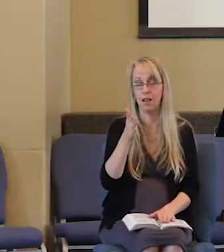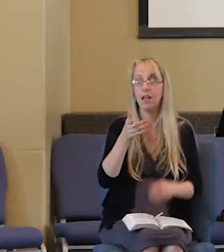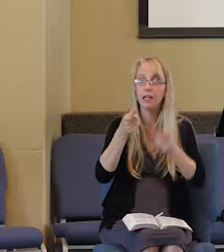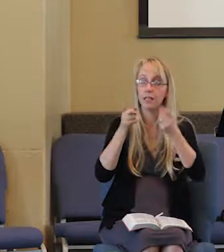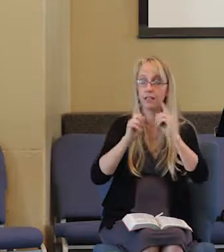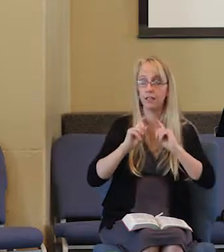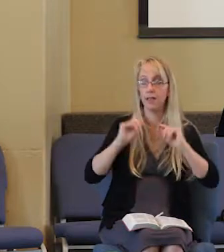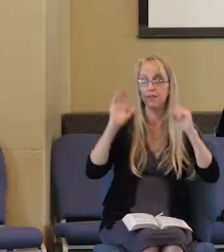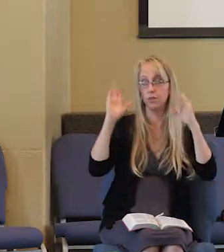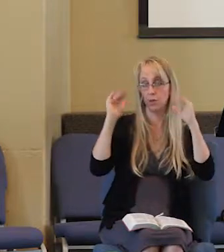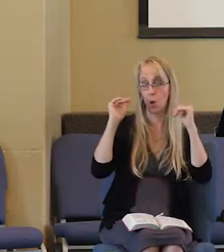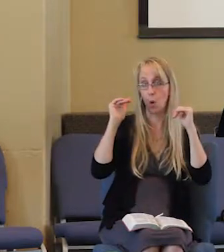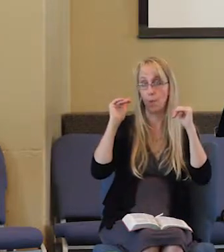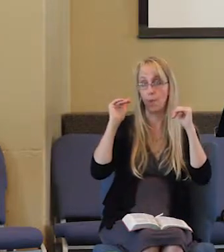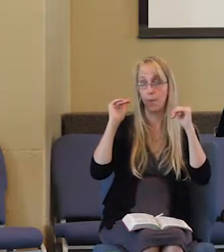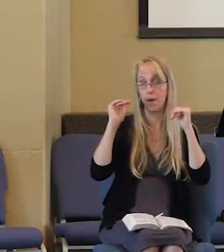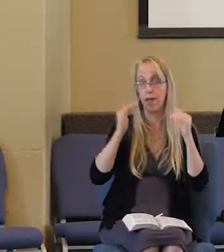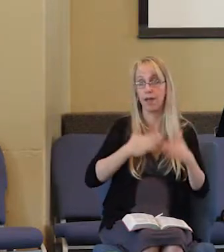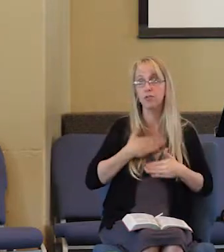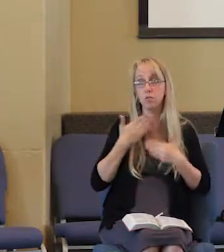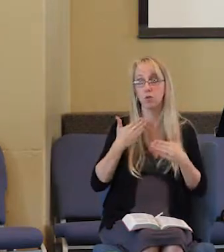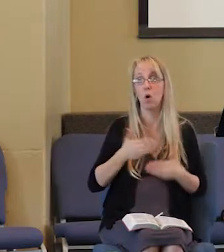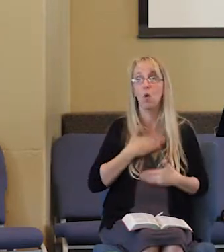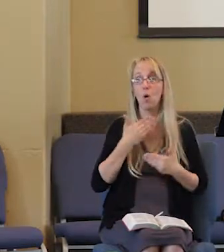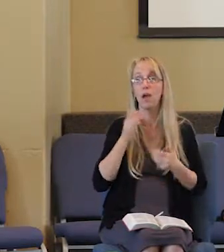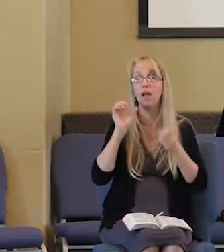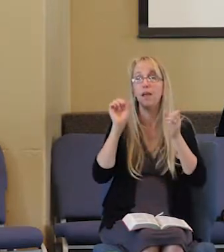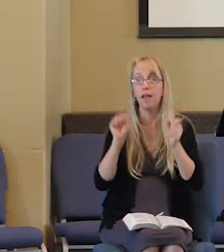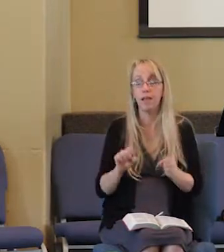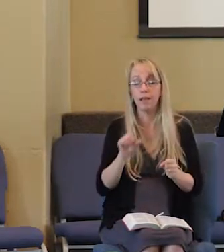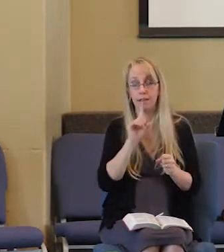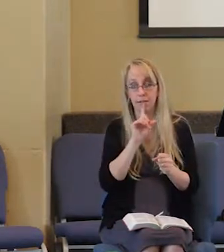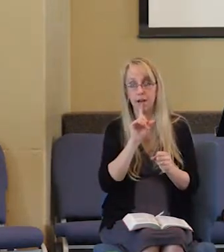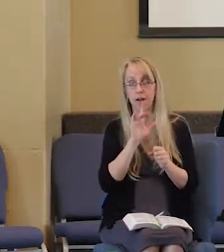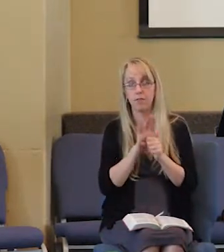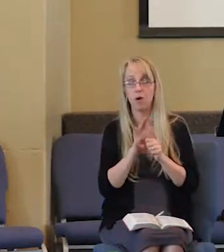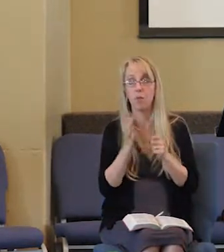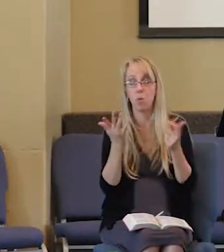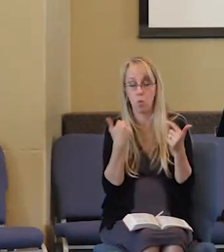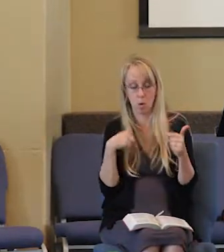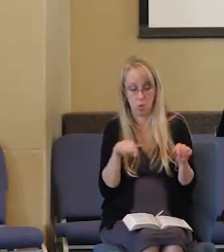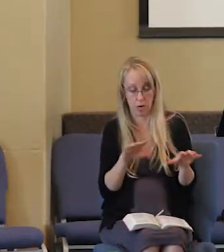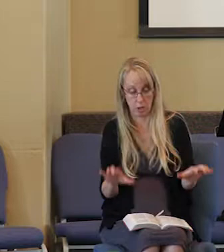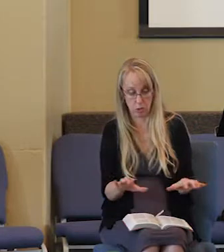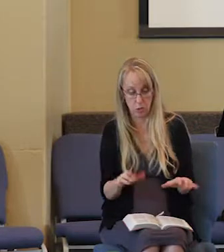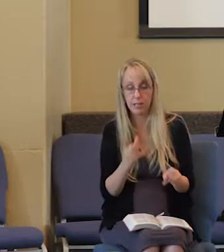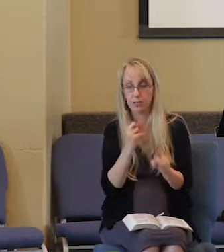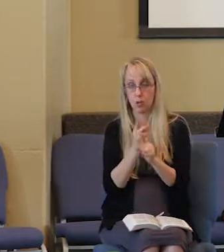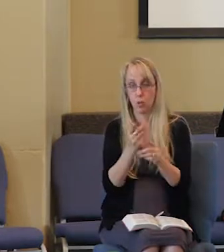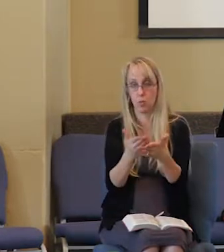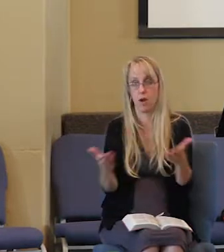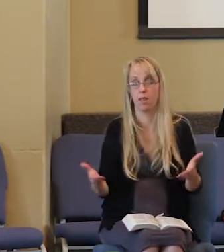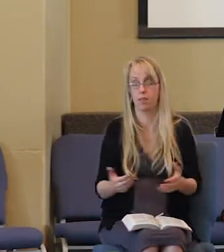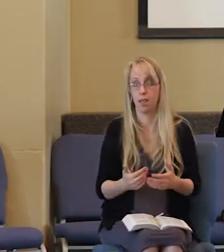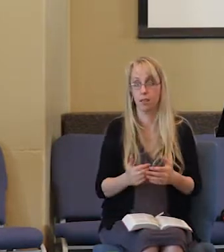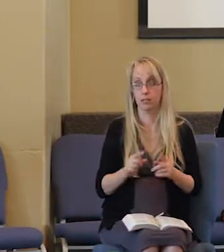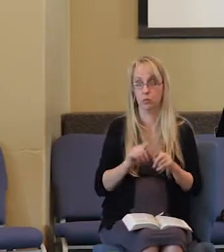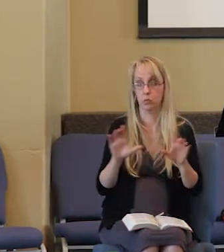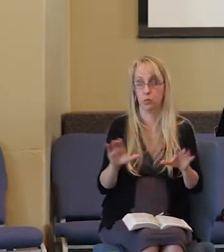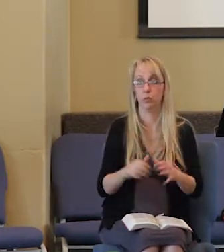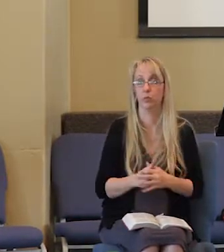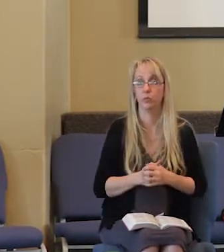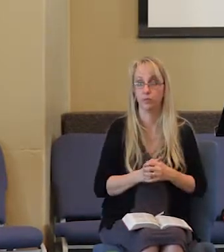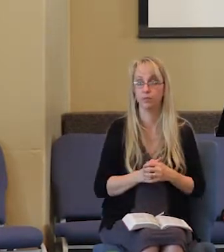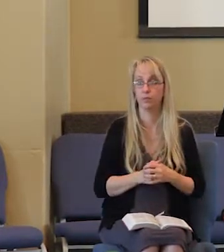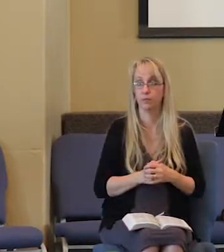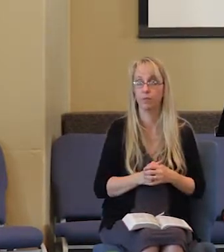He can give us hope, and He can give us joy. He can affirm that what we're doing is the right thing